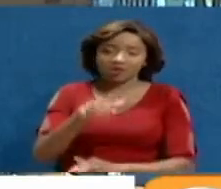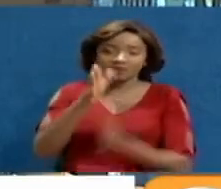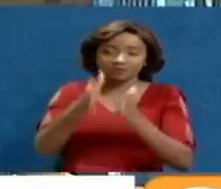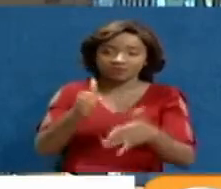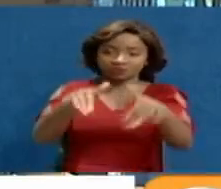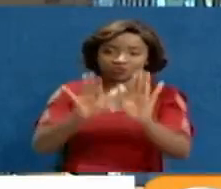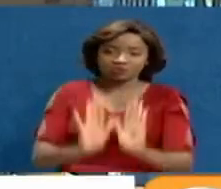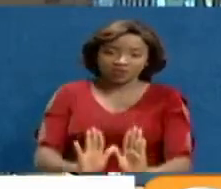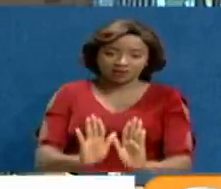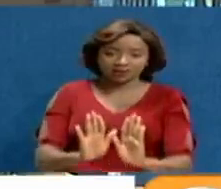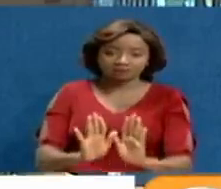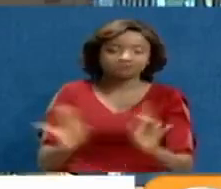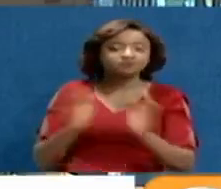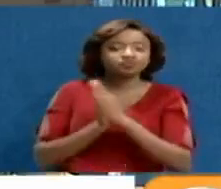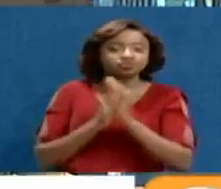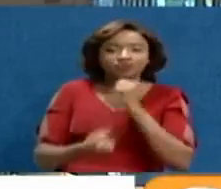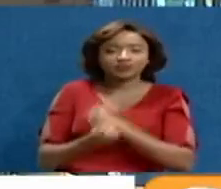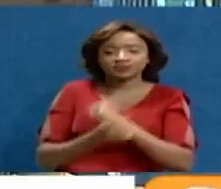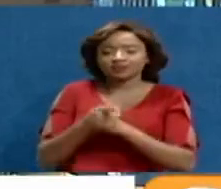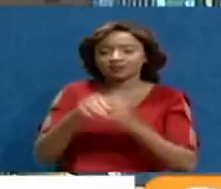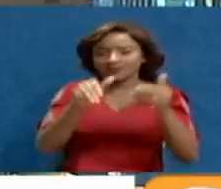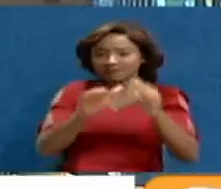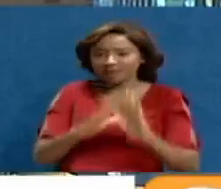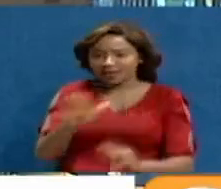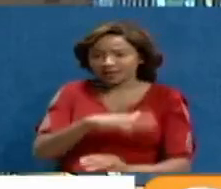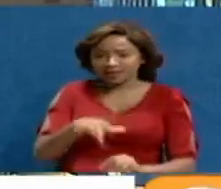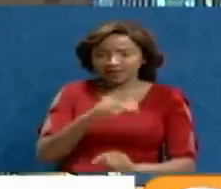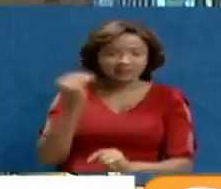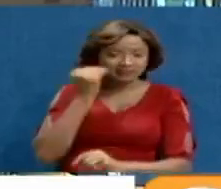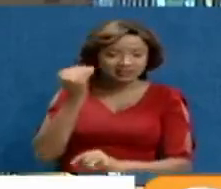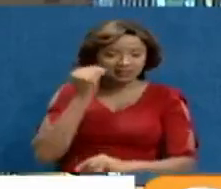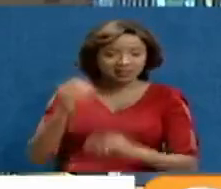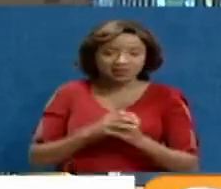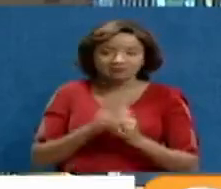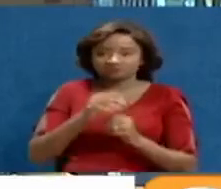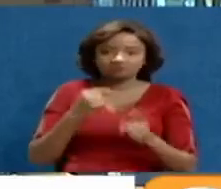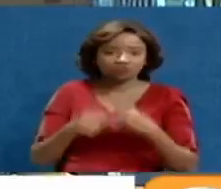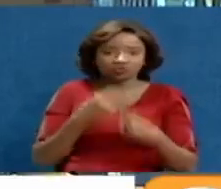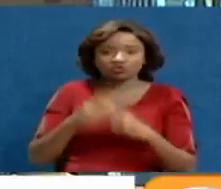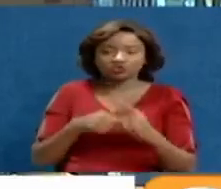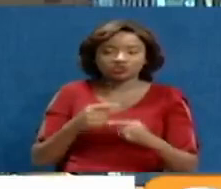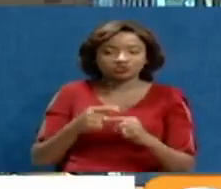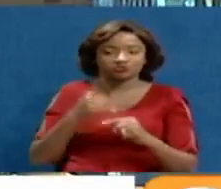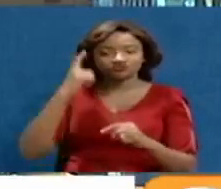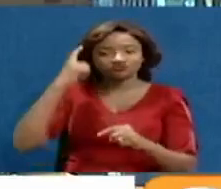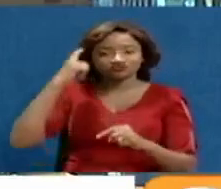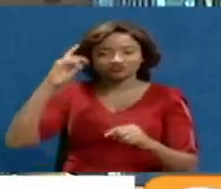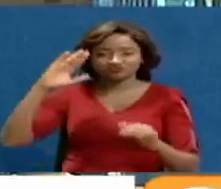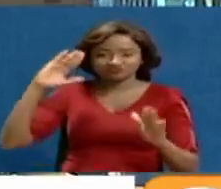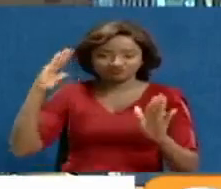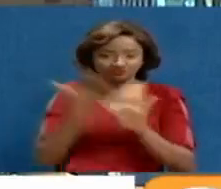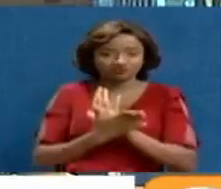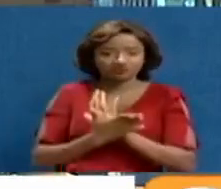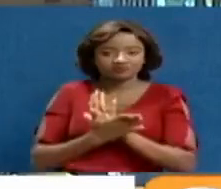buried. And as Mashirima Kapombe reports, Oyugi's grave at his homestead in Siaya will forever remain a scar of